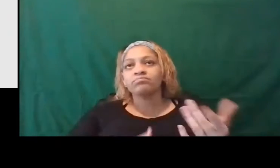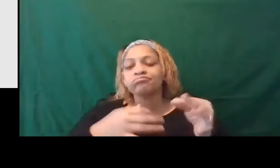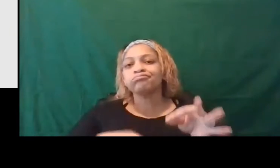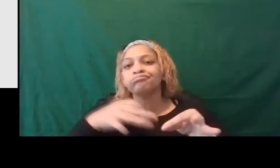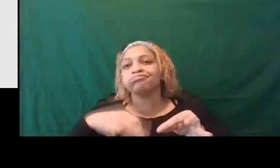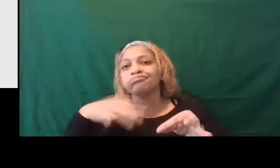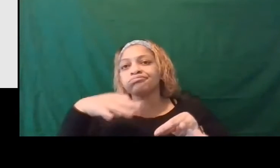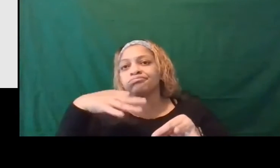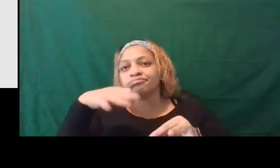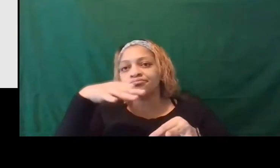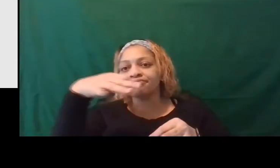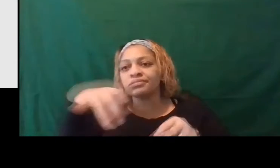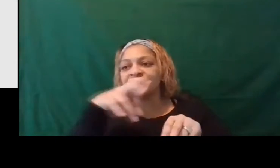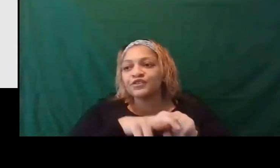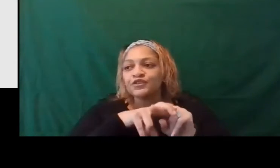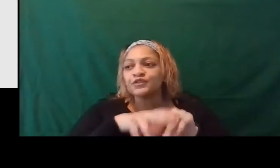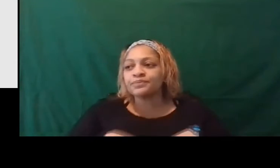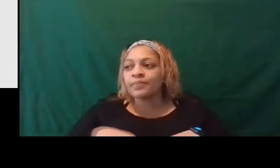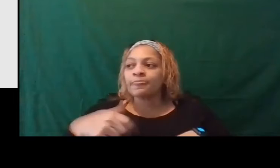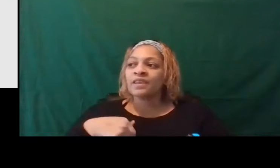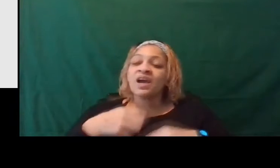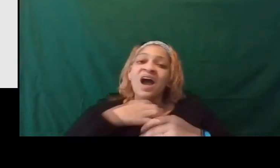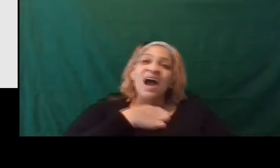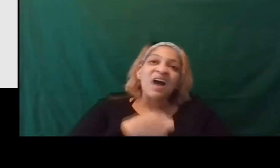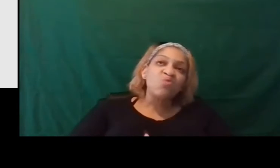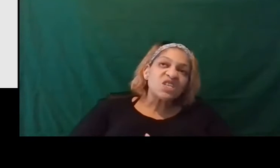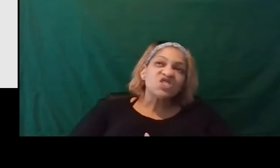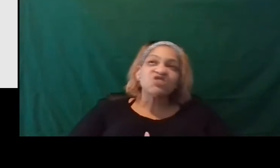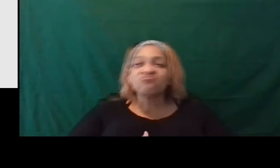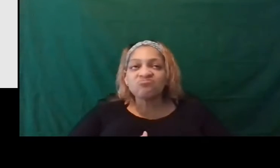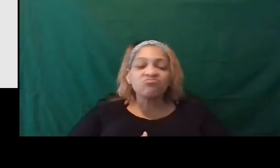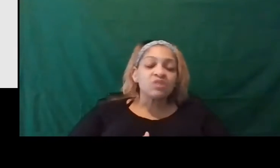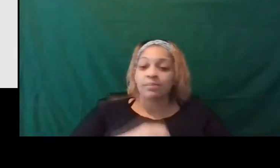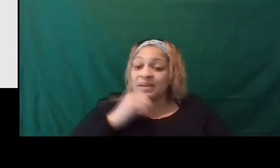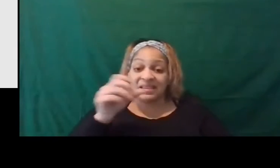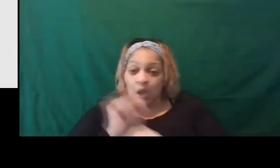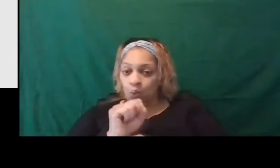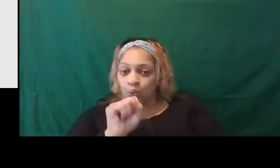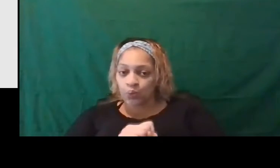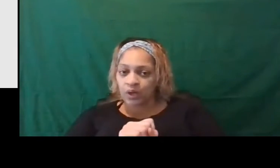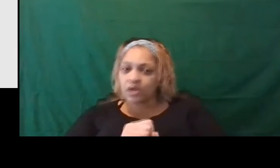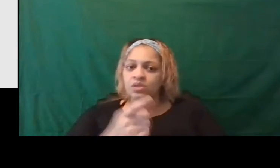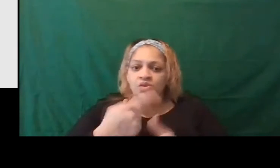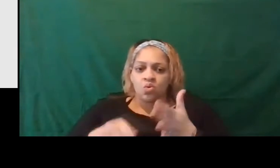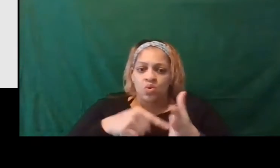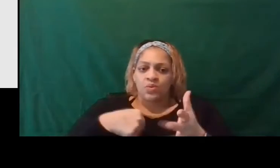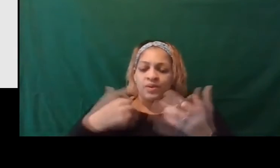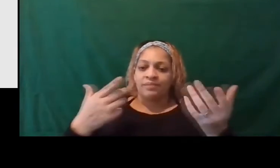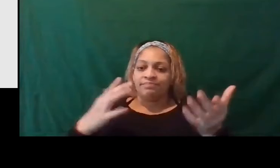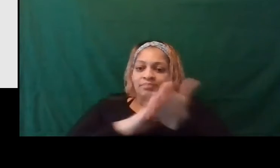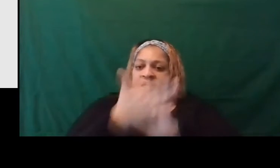sit around and wish rather than work, what is it that we are becoming in doing